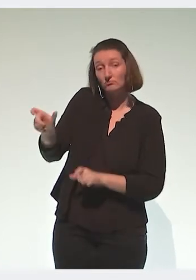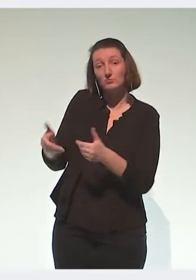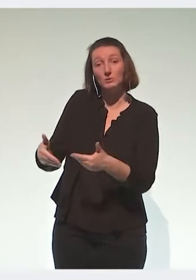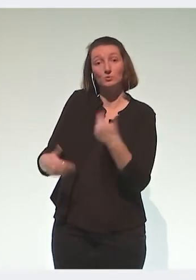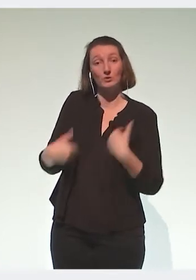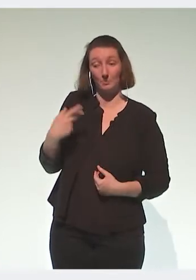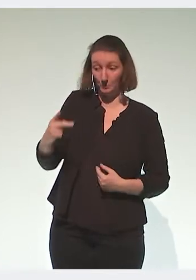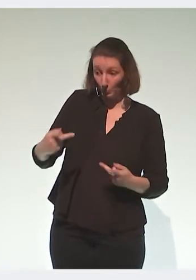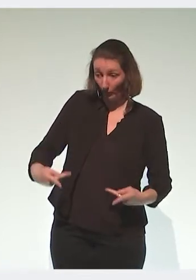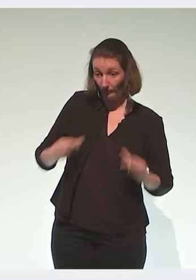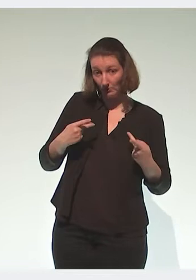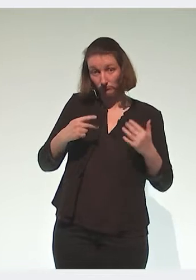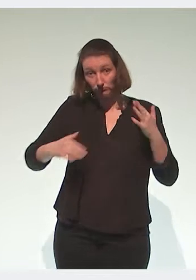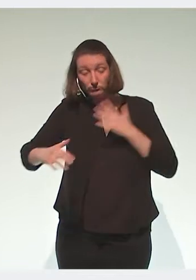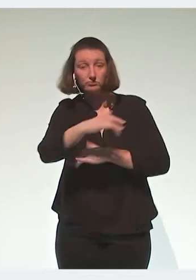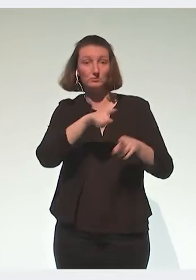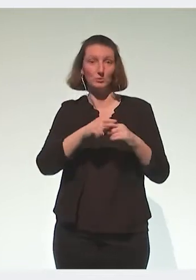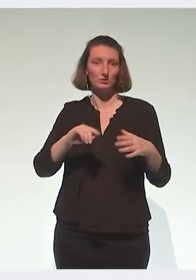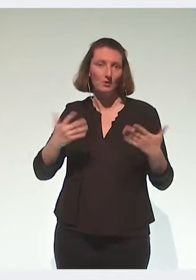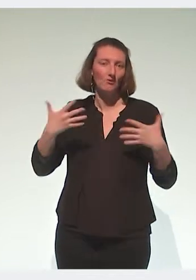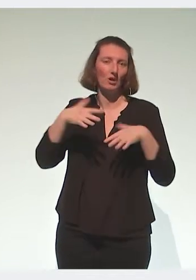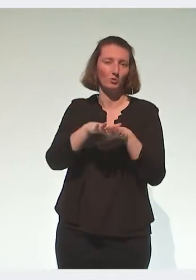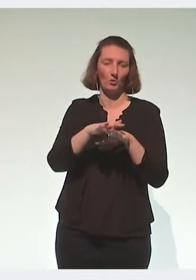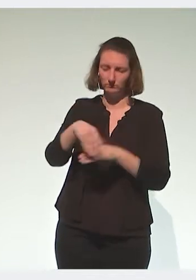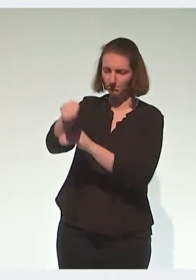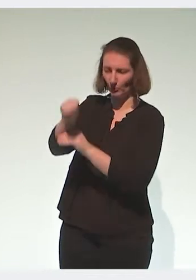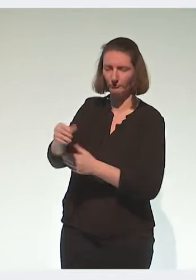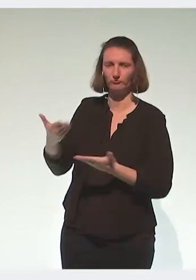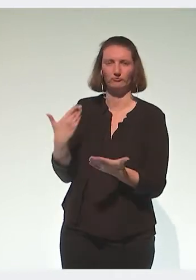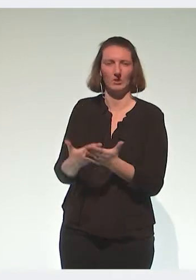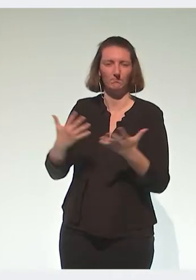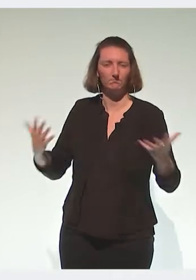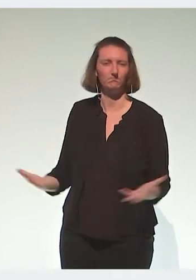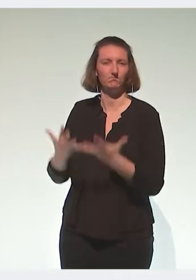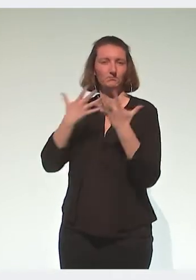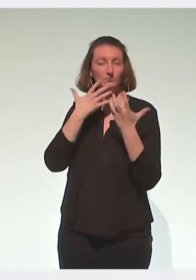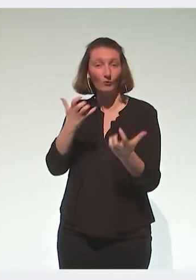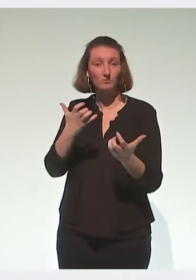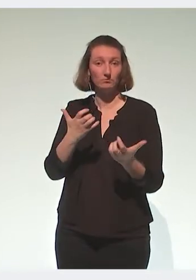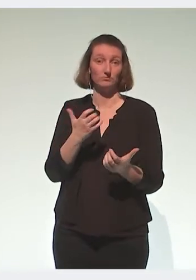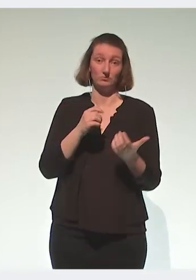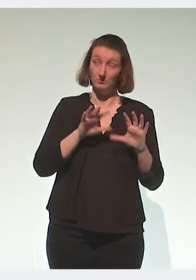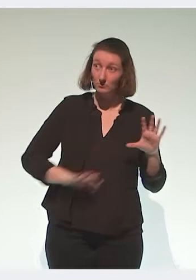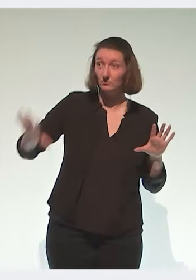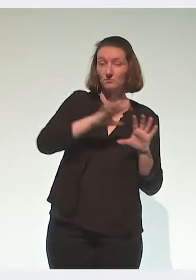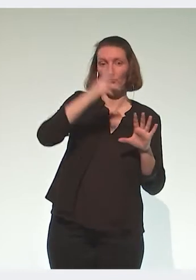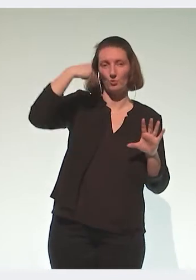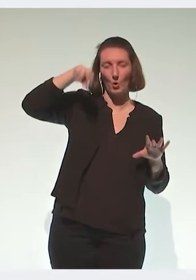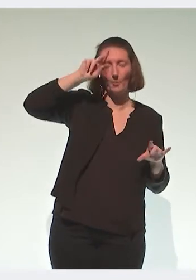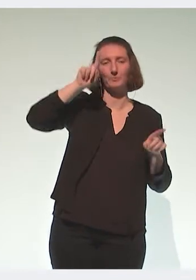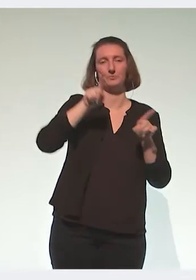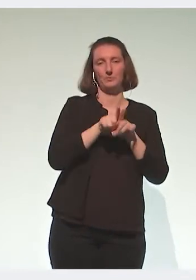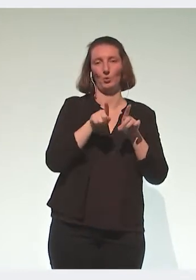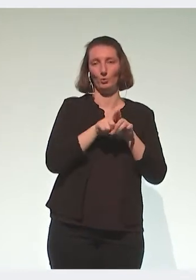specifically at improving living conditions for persons with disabilities and ensure their full